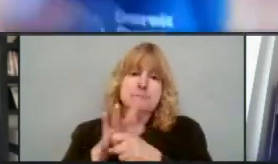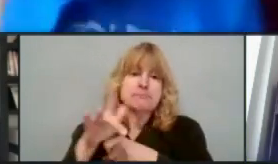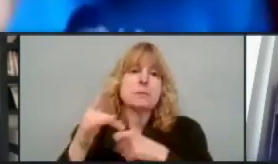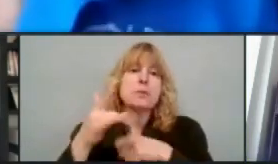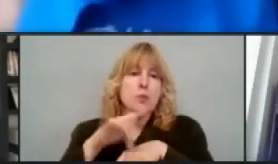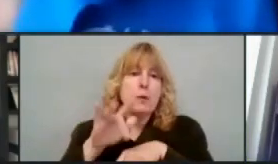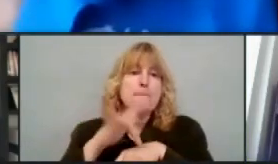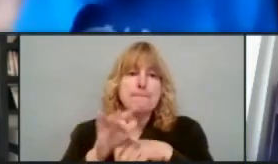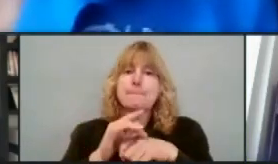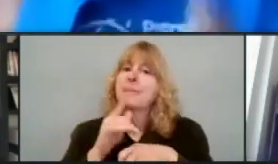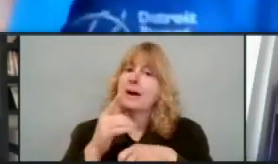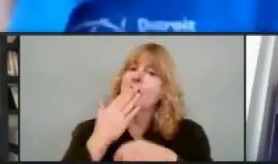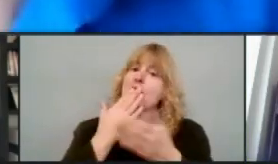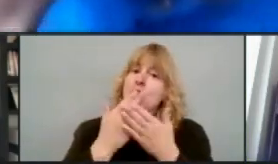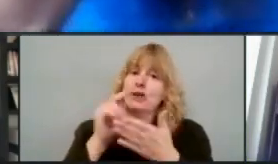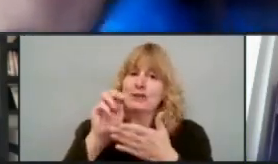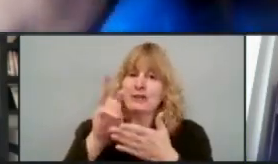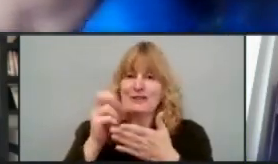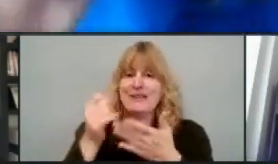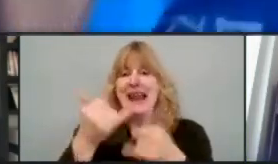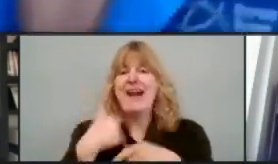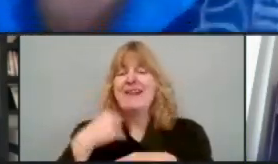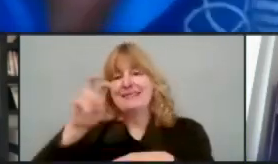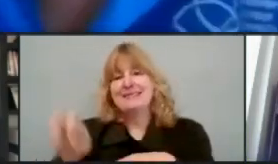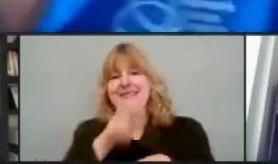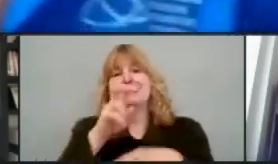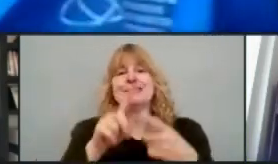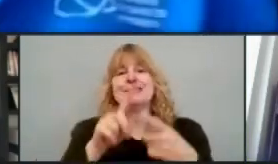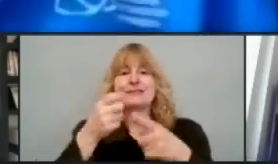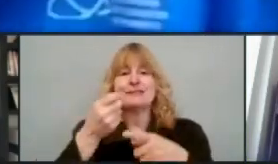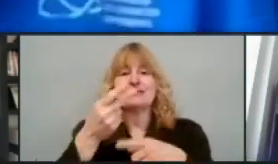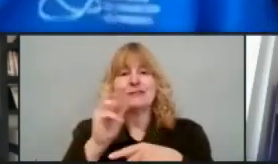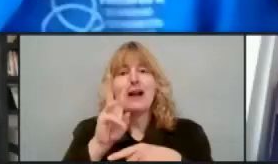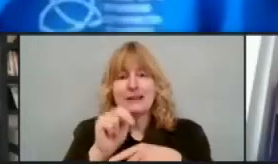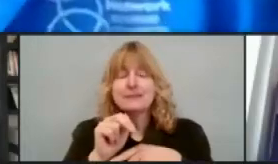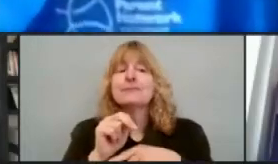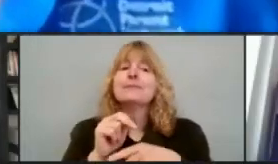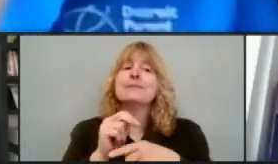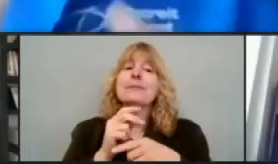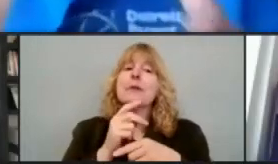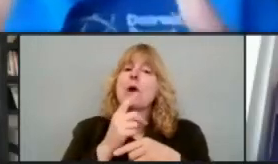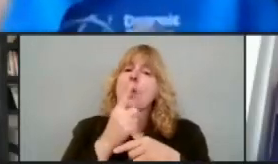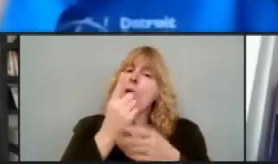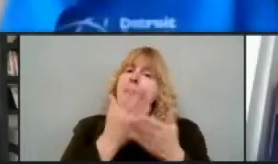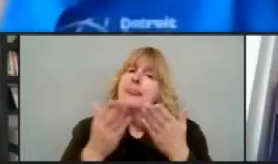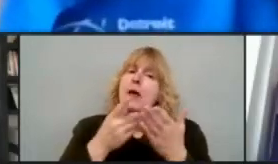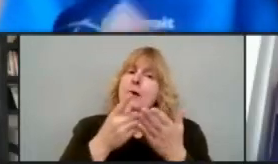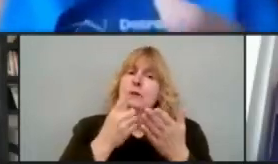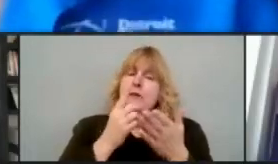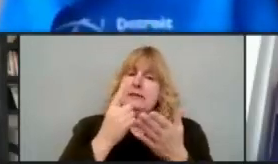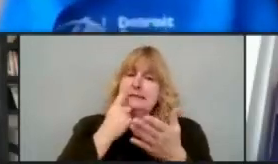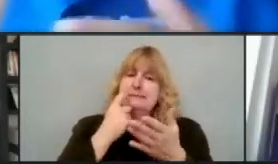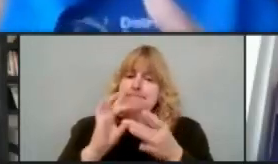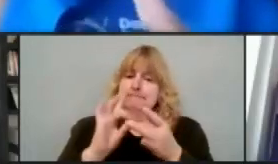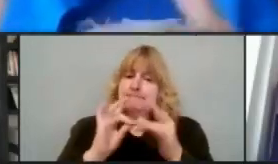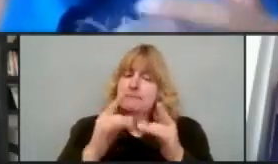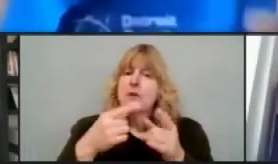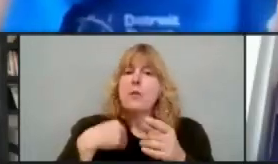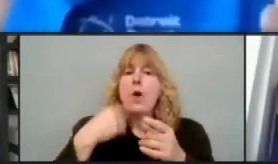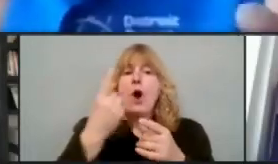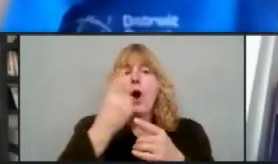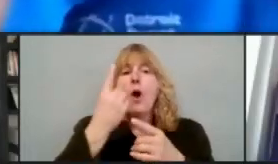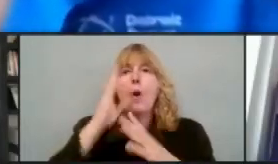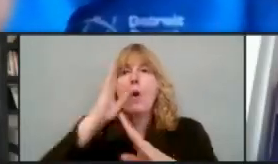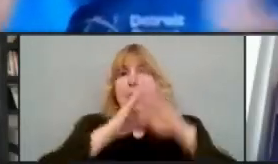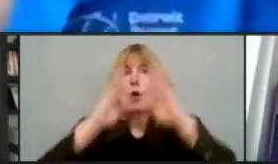I will transition to Sean. Thank you. Sean, one of the things that you brought up, we've always worried about things. We used to call it the